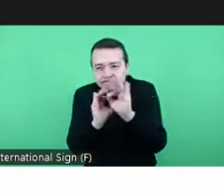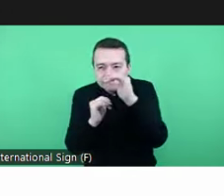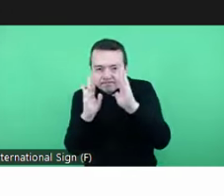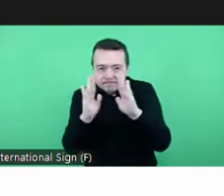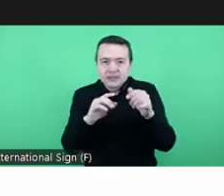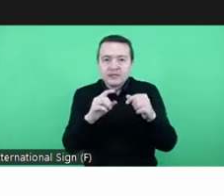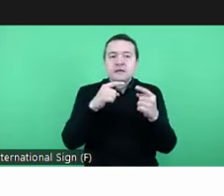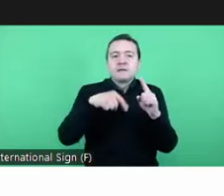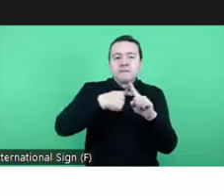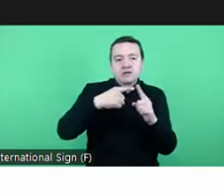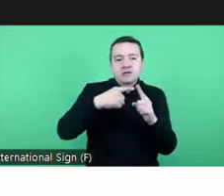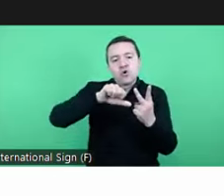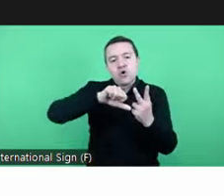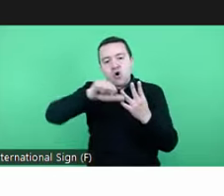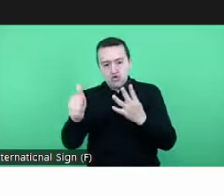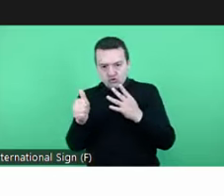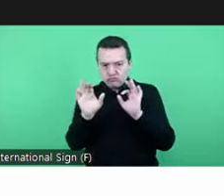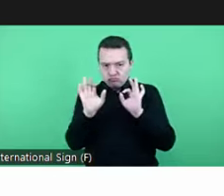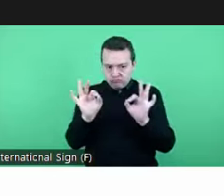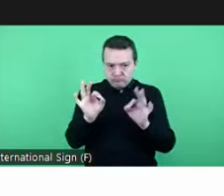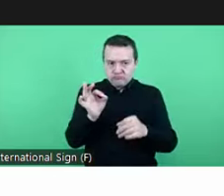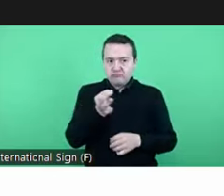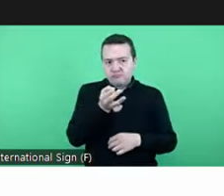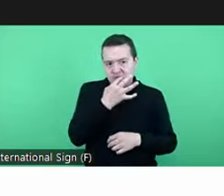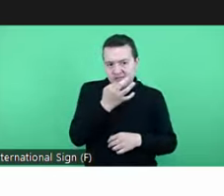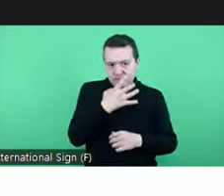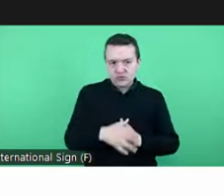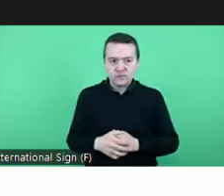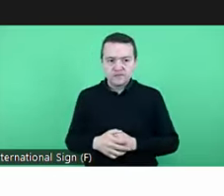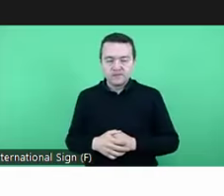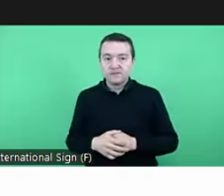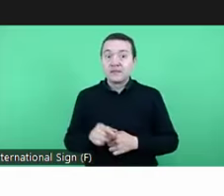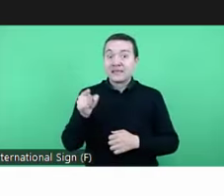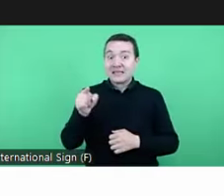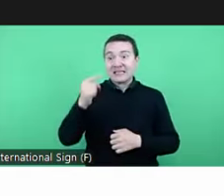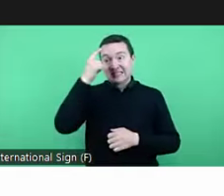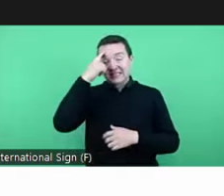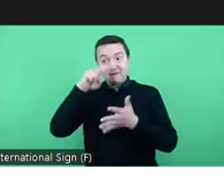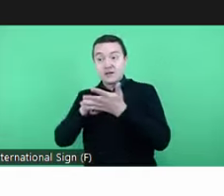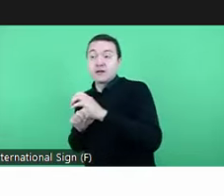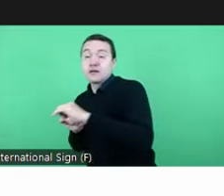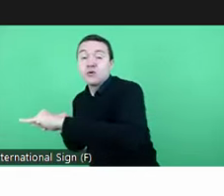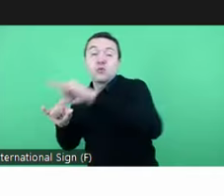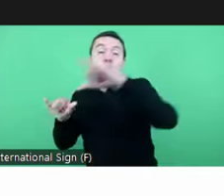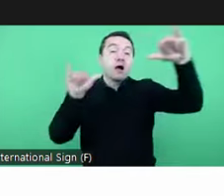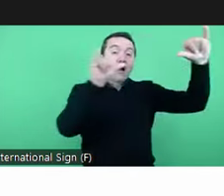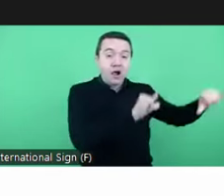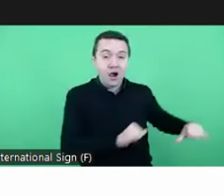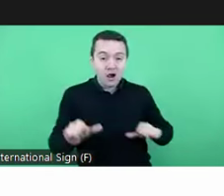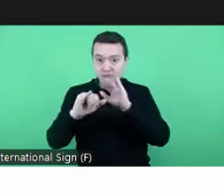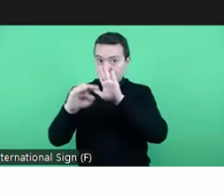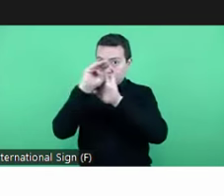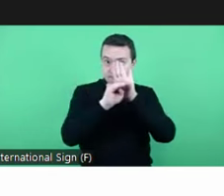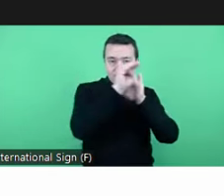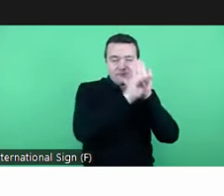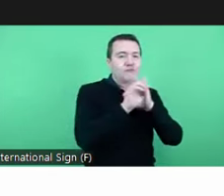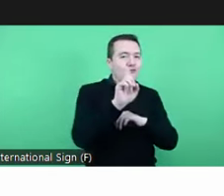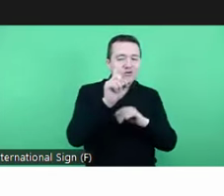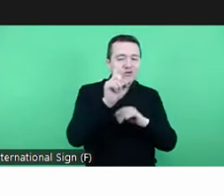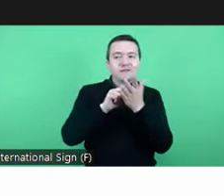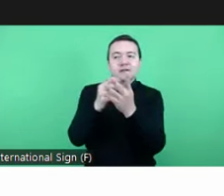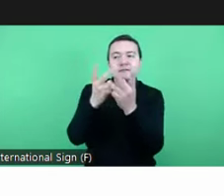anti-blood pressure and others such as escitalopram. This is a non-homogeneous schema, and the